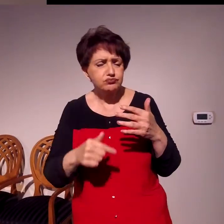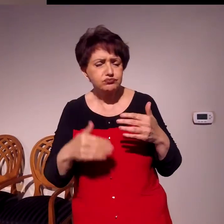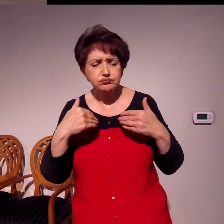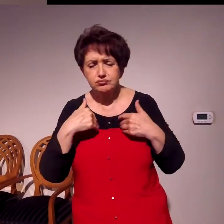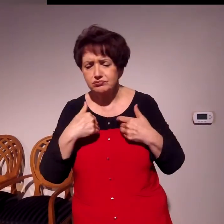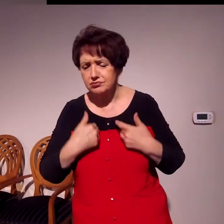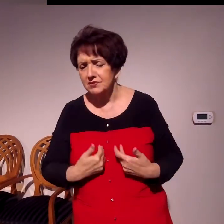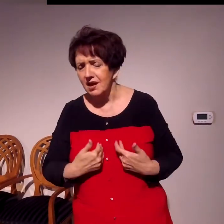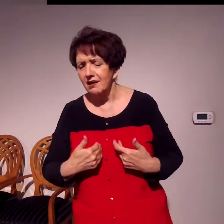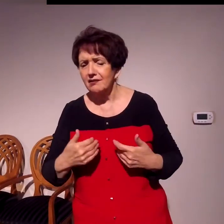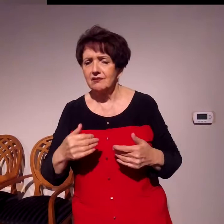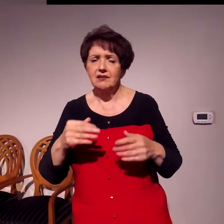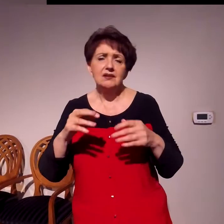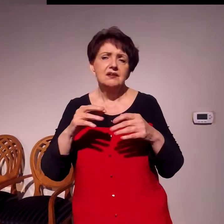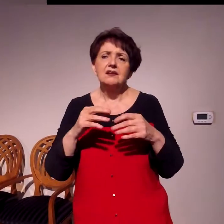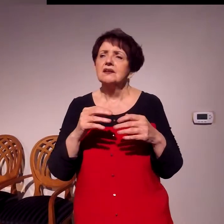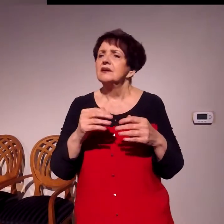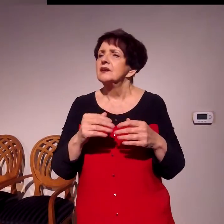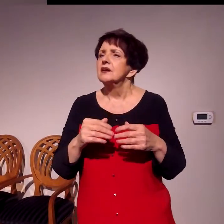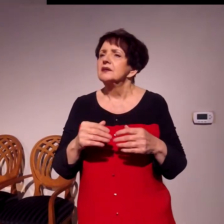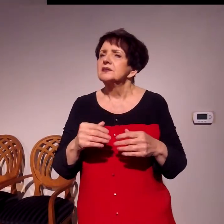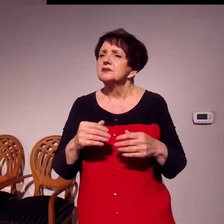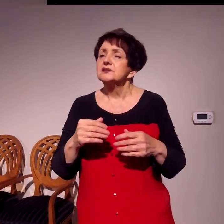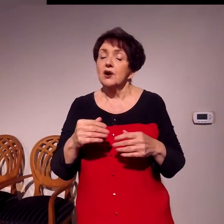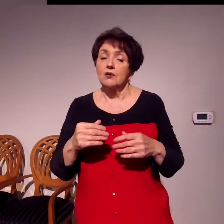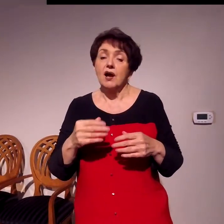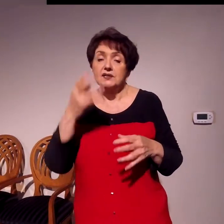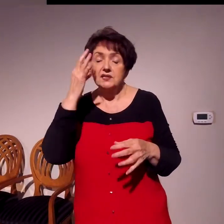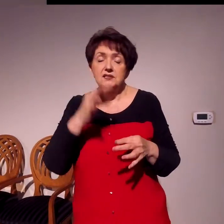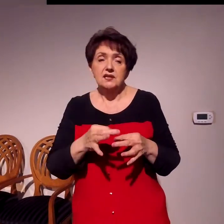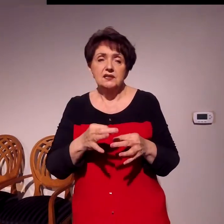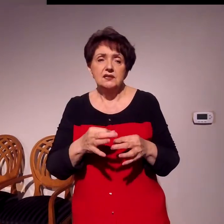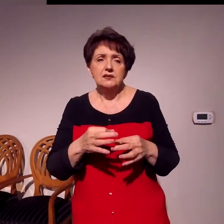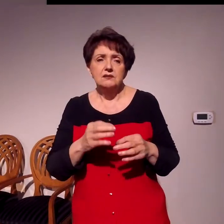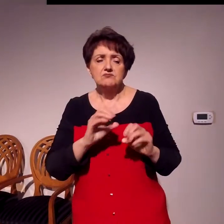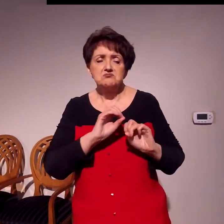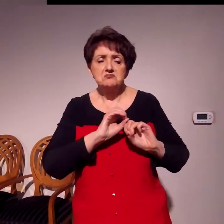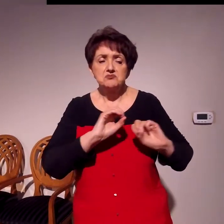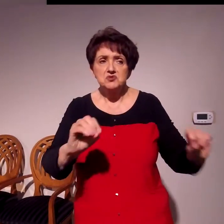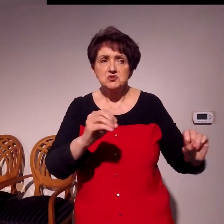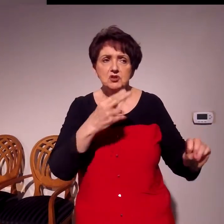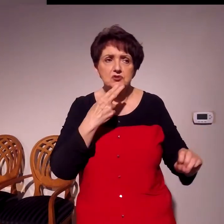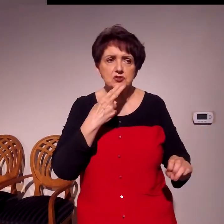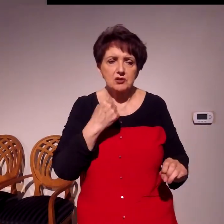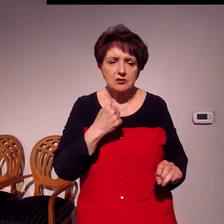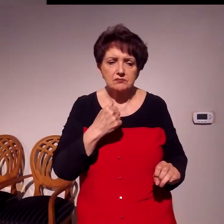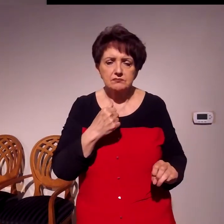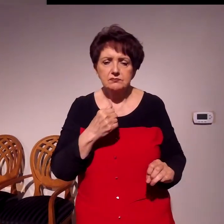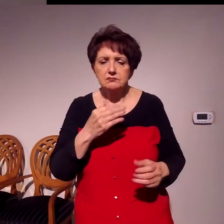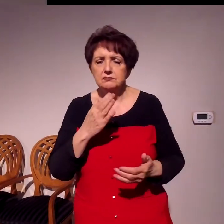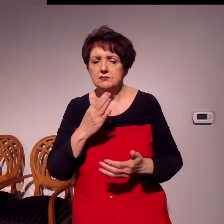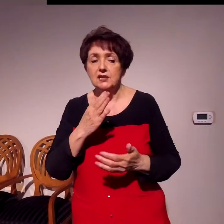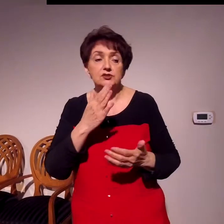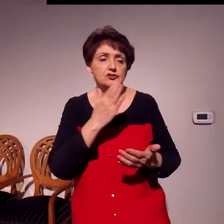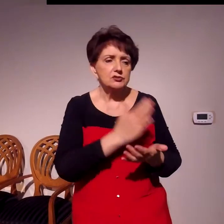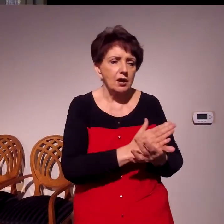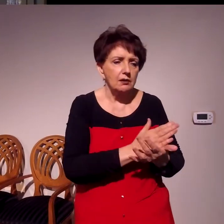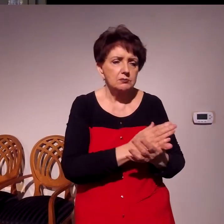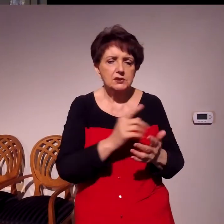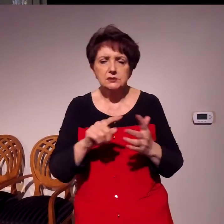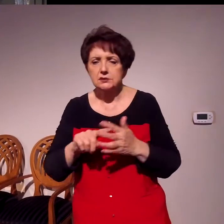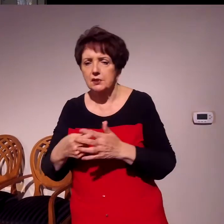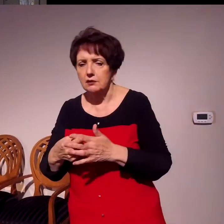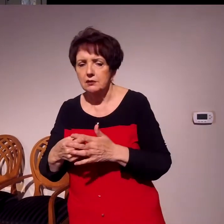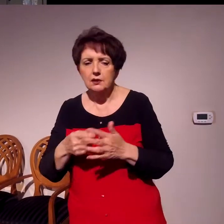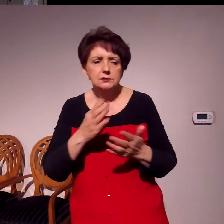longer, I got on the no sugar, and then I ate sugar, and then I didn't eat sugar, and then I ate sugar, and then I didn't eat sugar, and